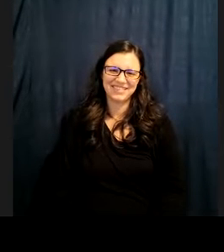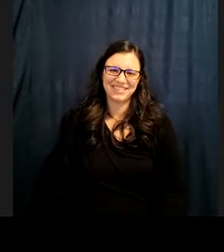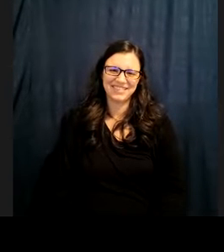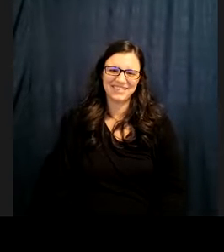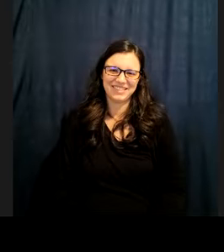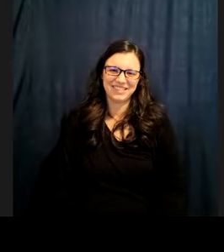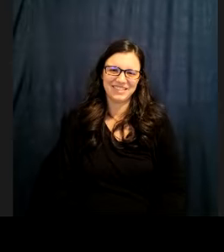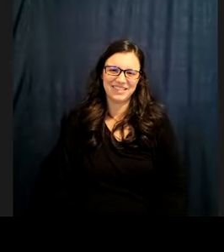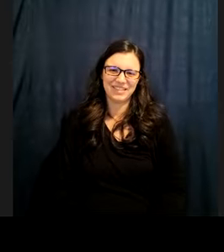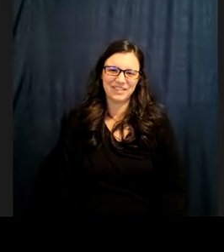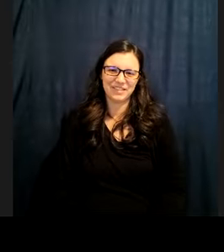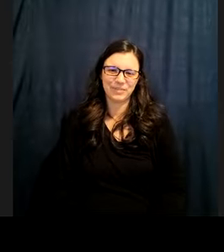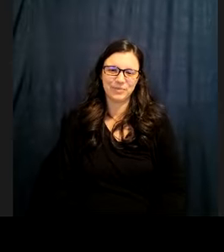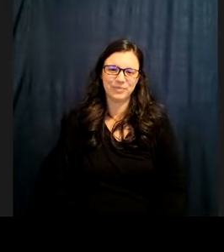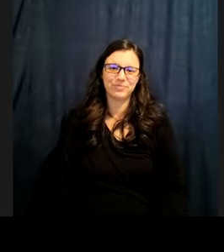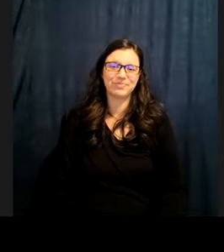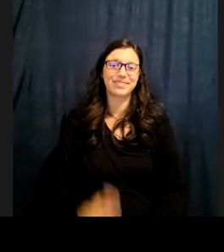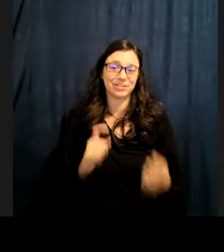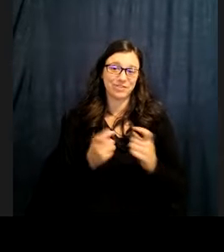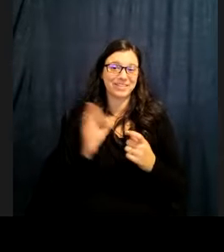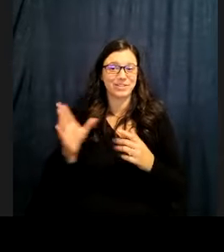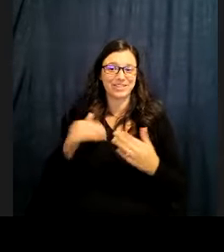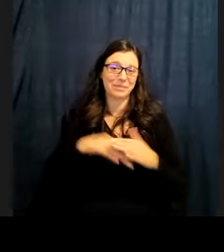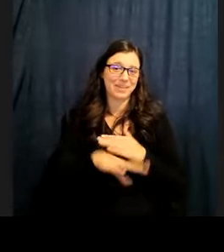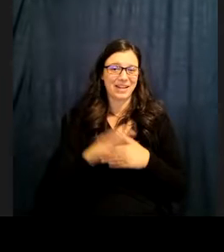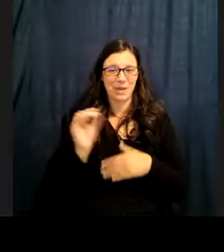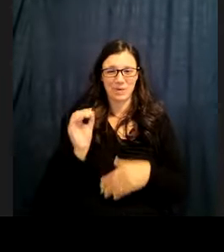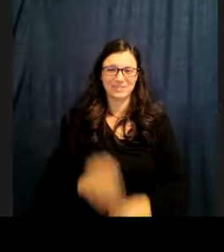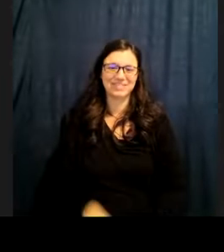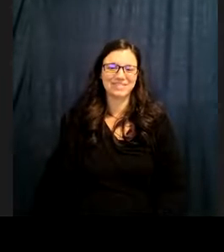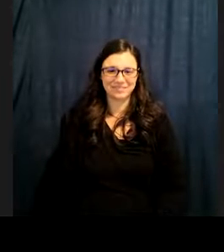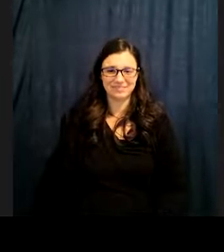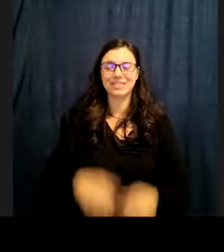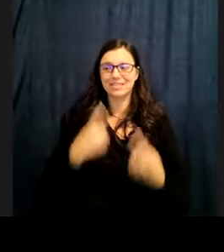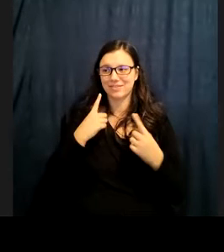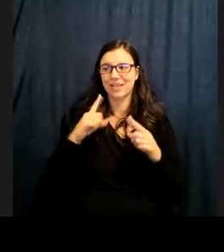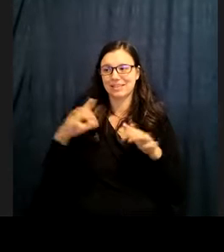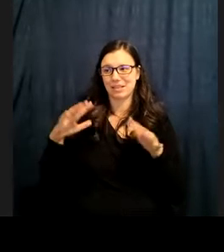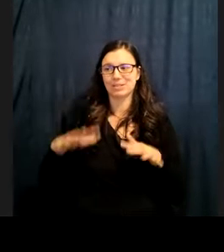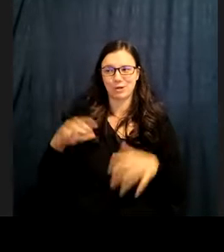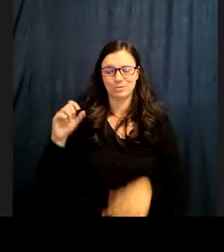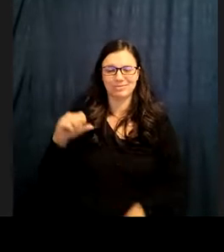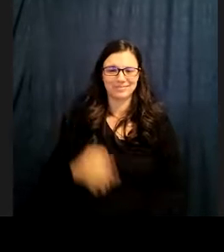So we have adjusted to his coming in and out. He has finally settled down.